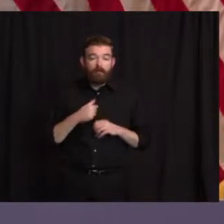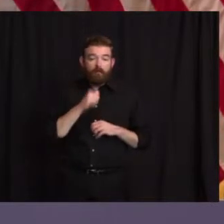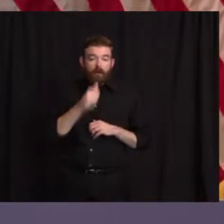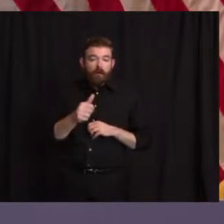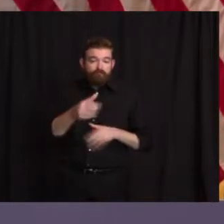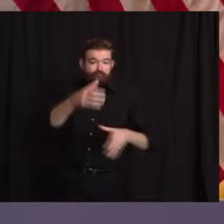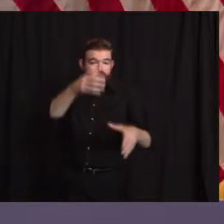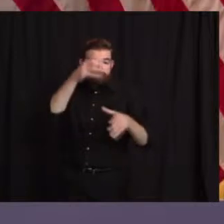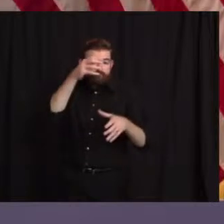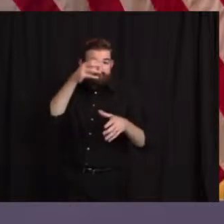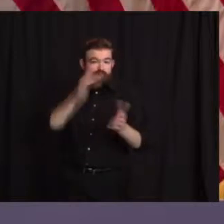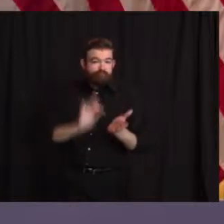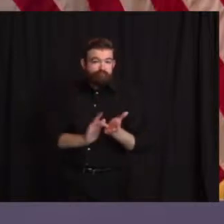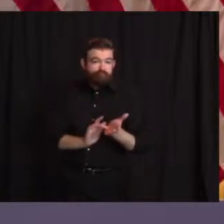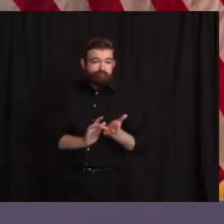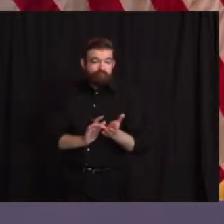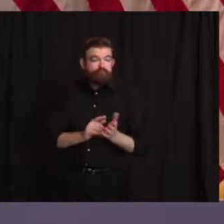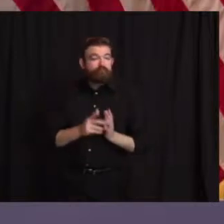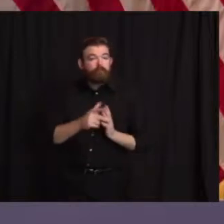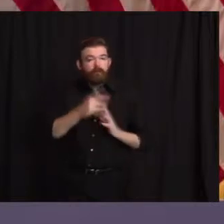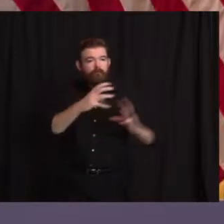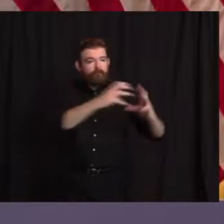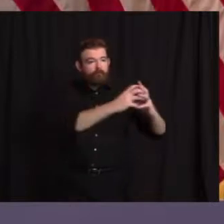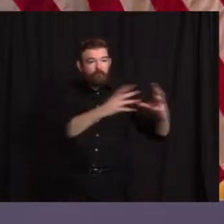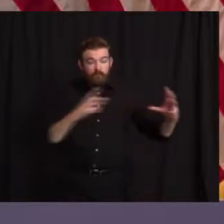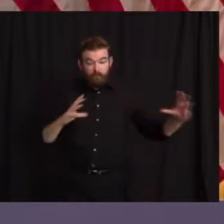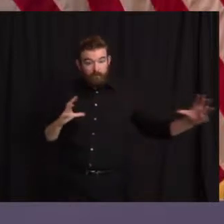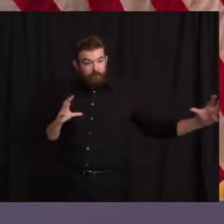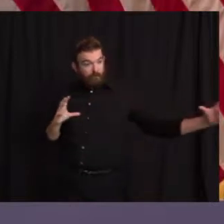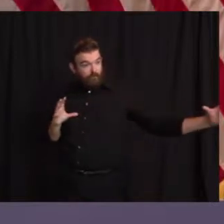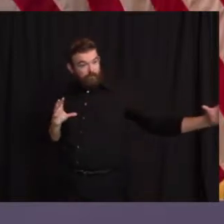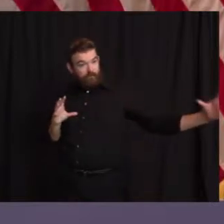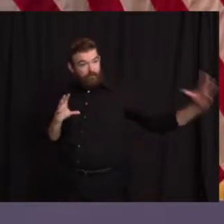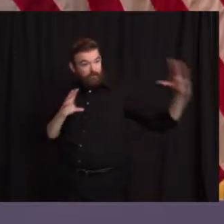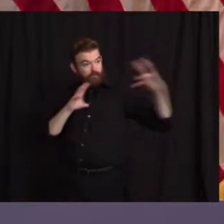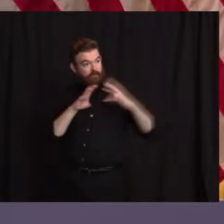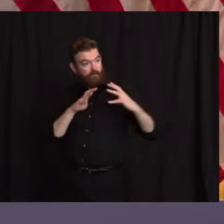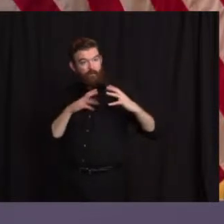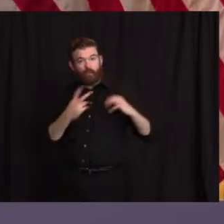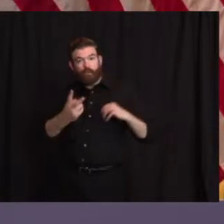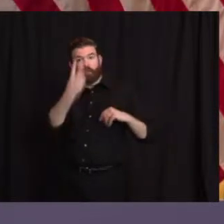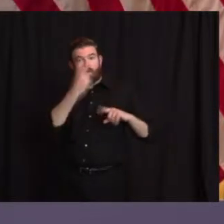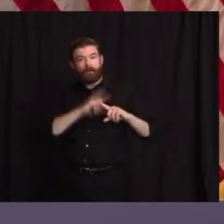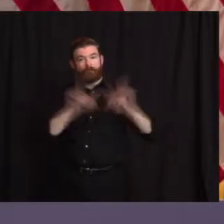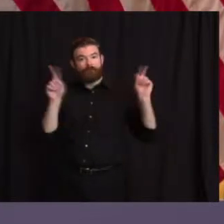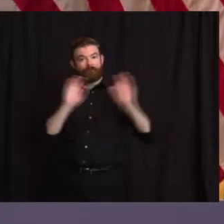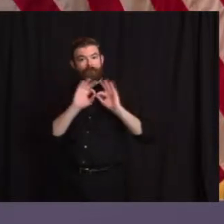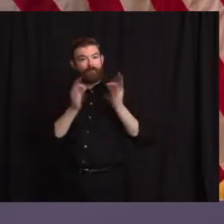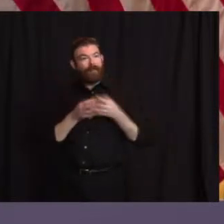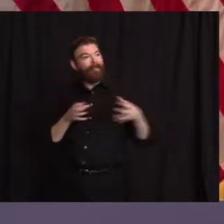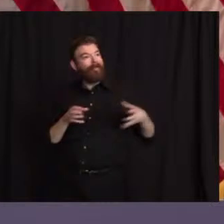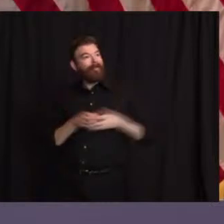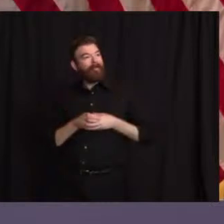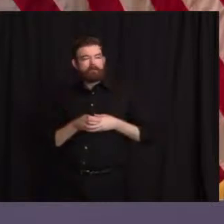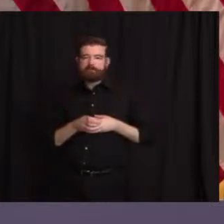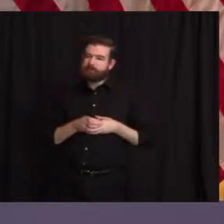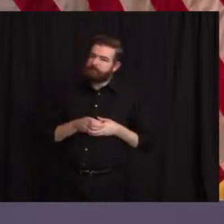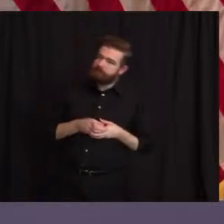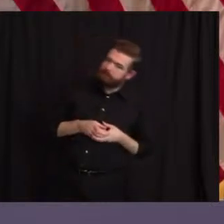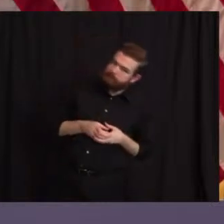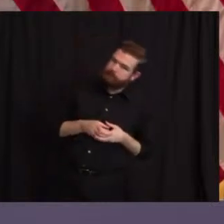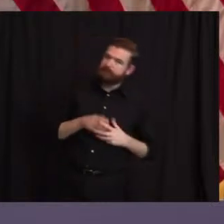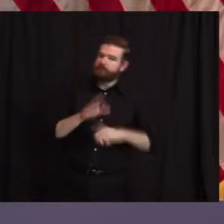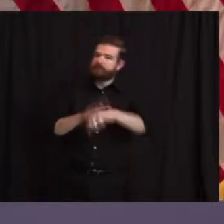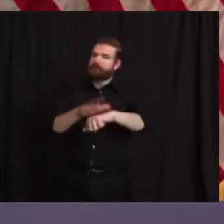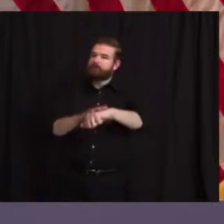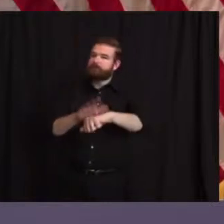bubbles with each other, it's a step where you take more risk. And so I would just say, go into